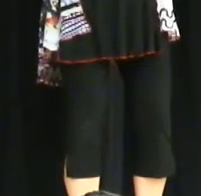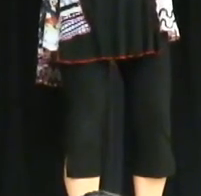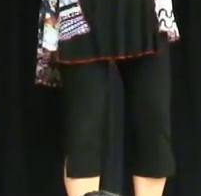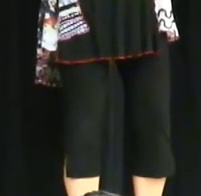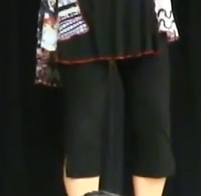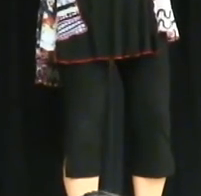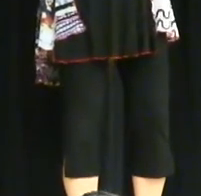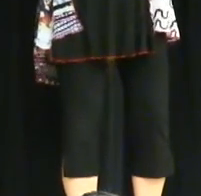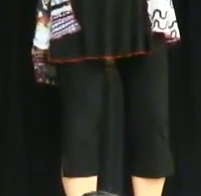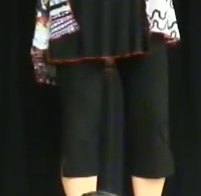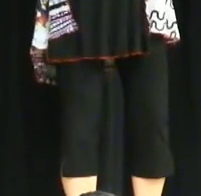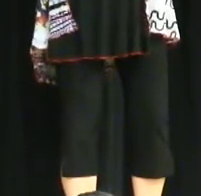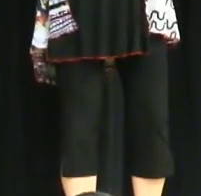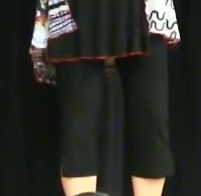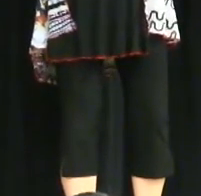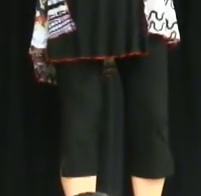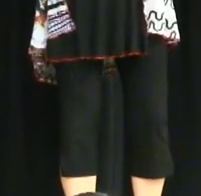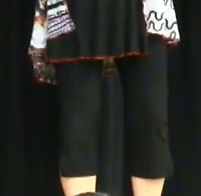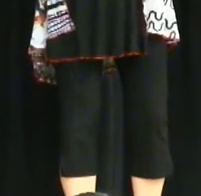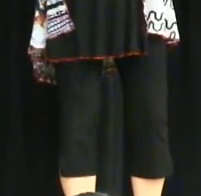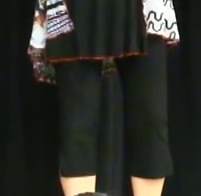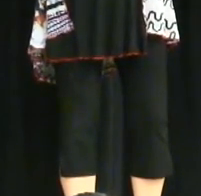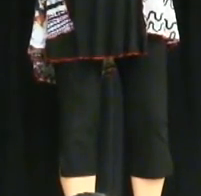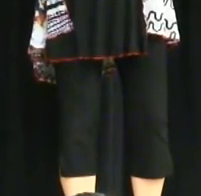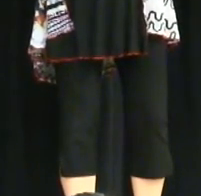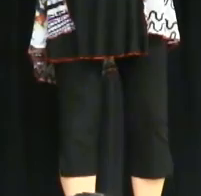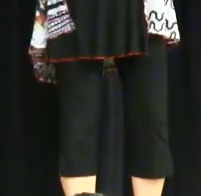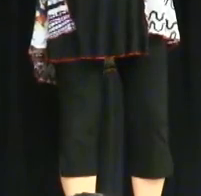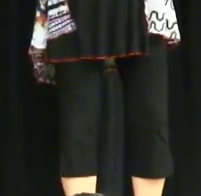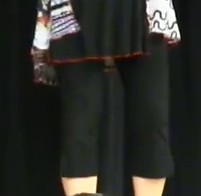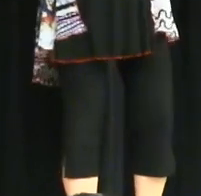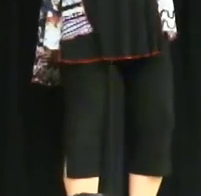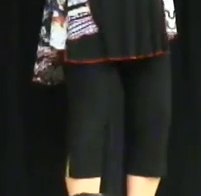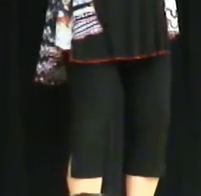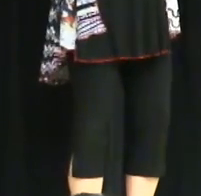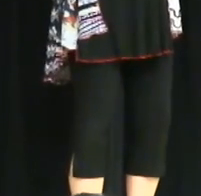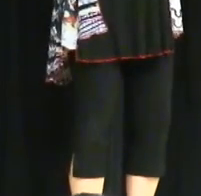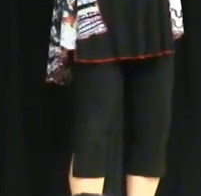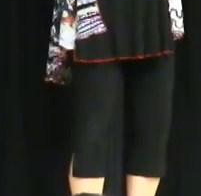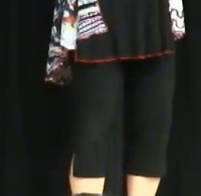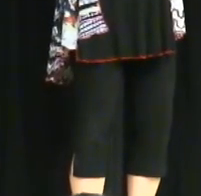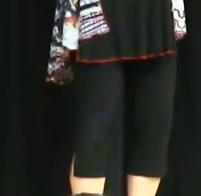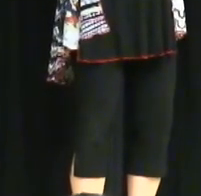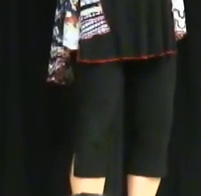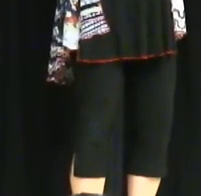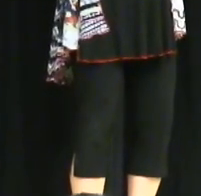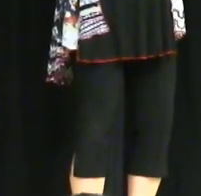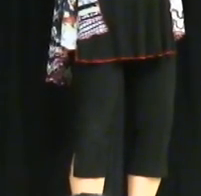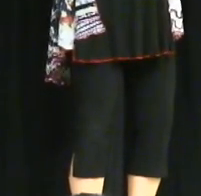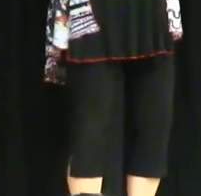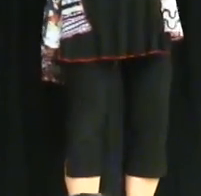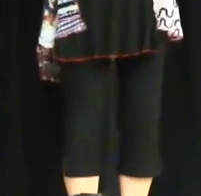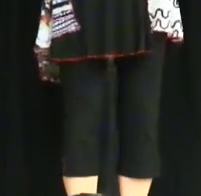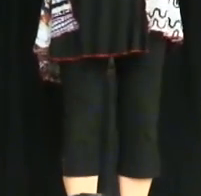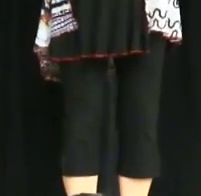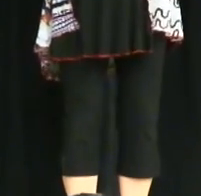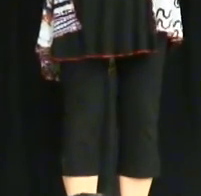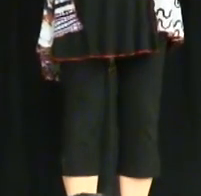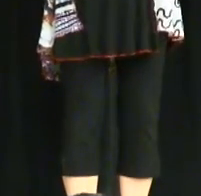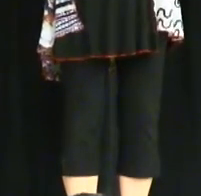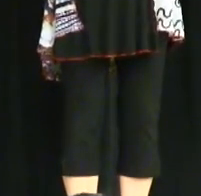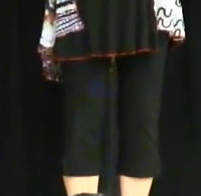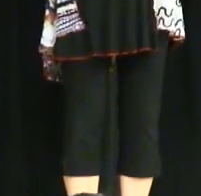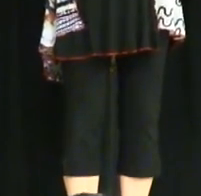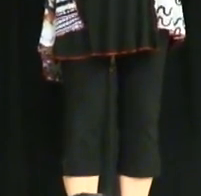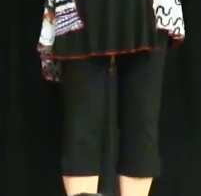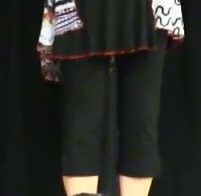winter program, you are in for a huge surprise. Because where they were in December and where they are